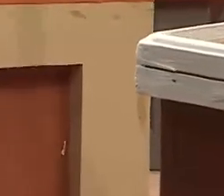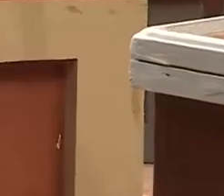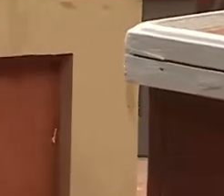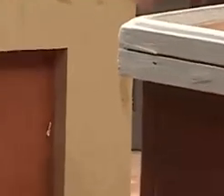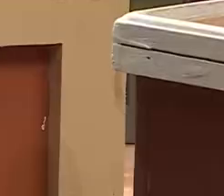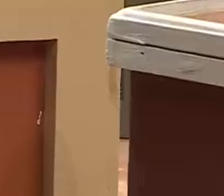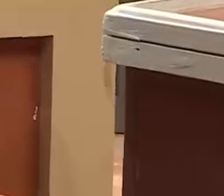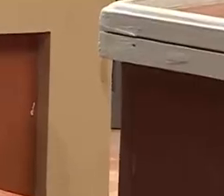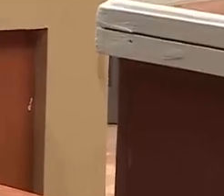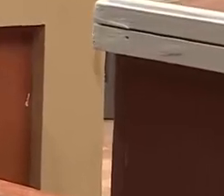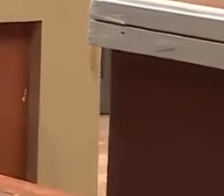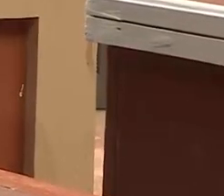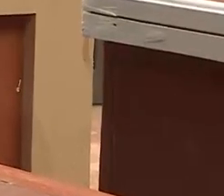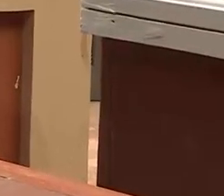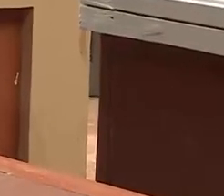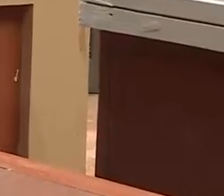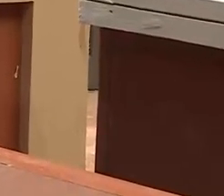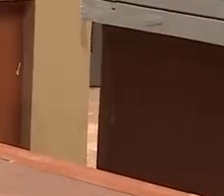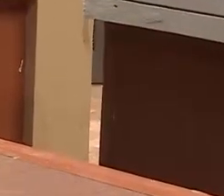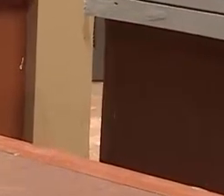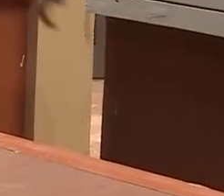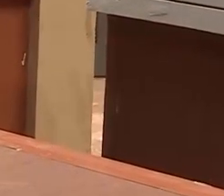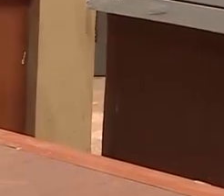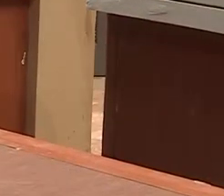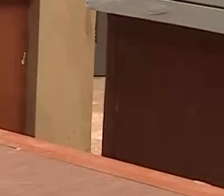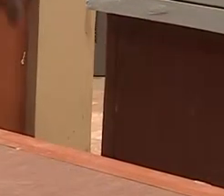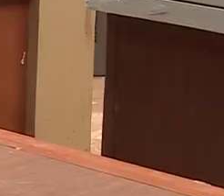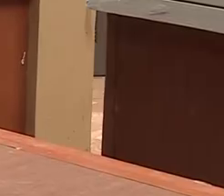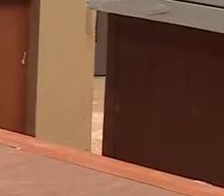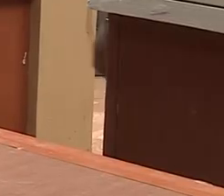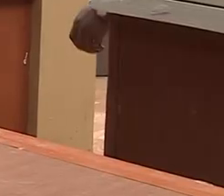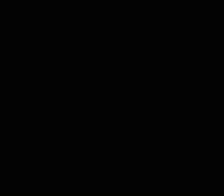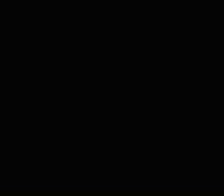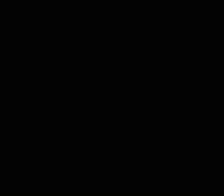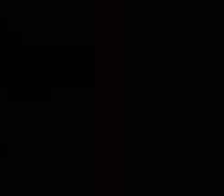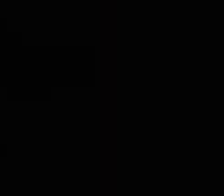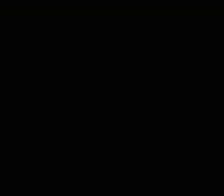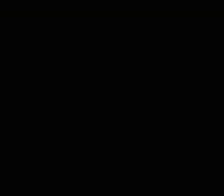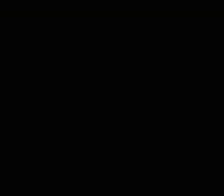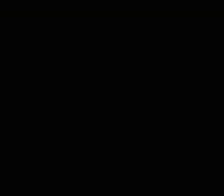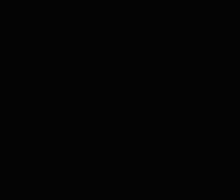www.thejusticecourt.com for a prompt resolution of the matter.